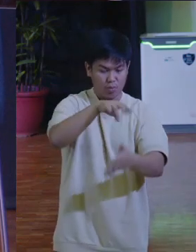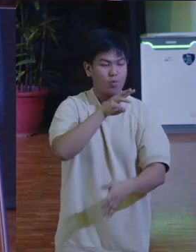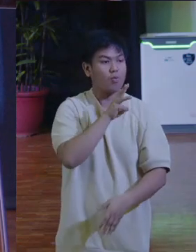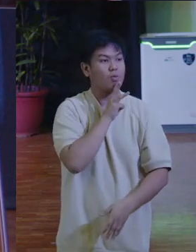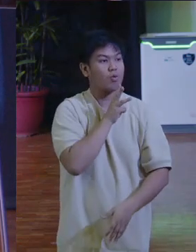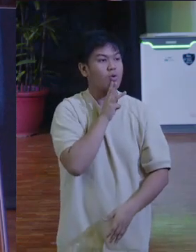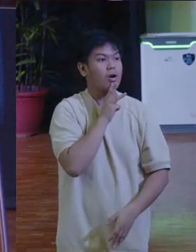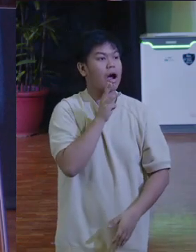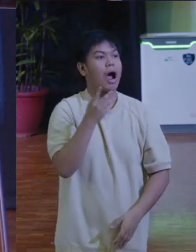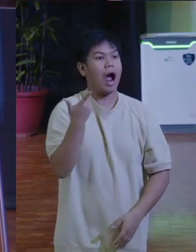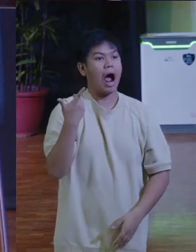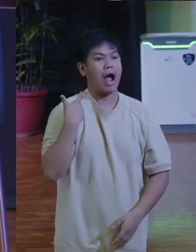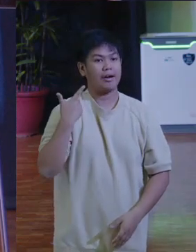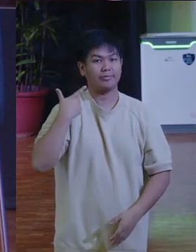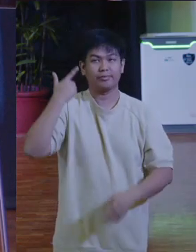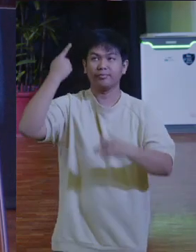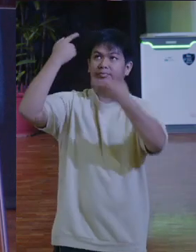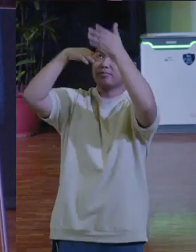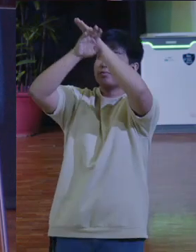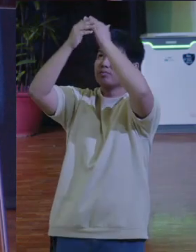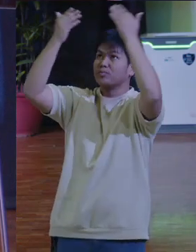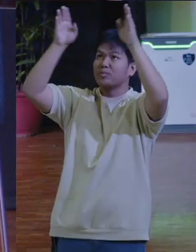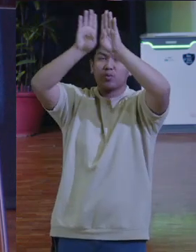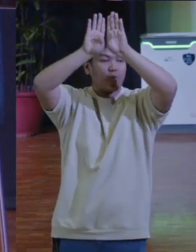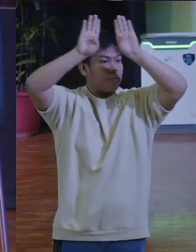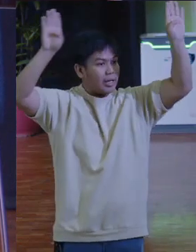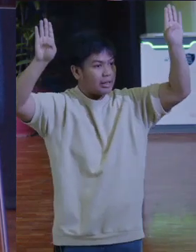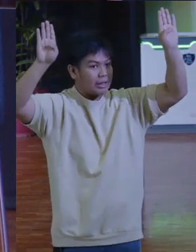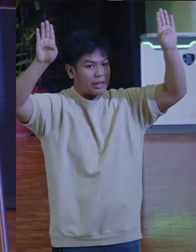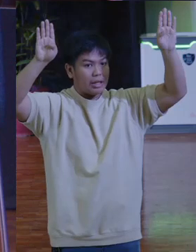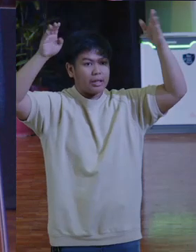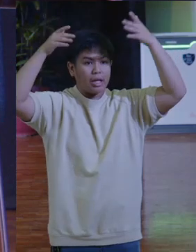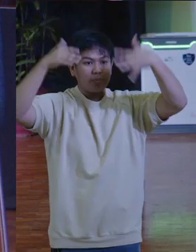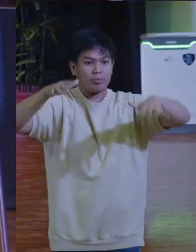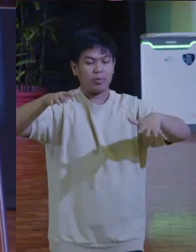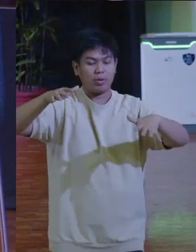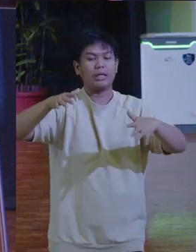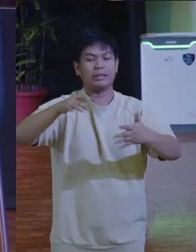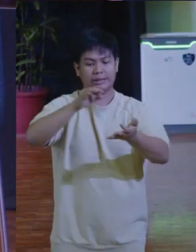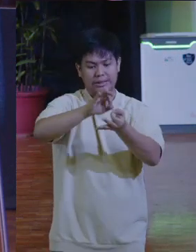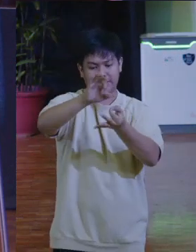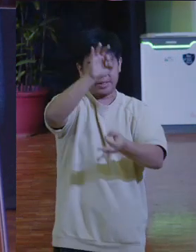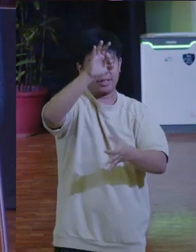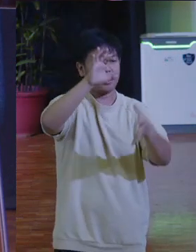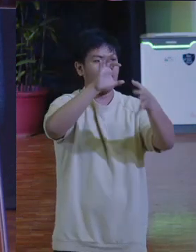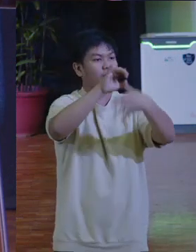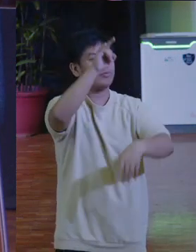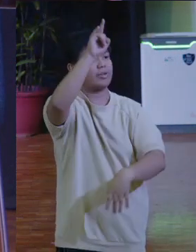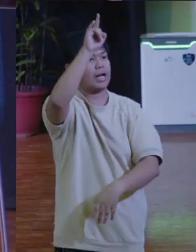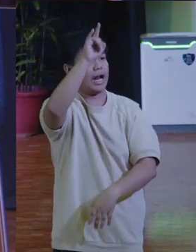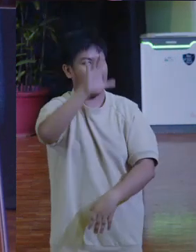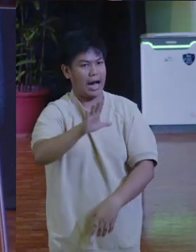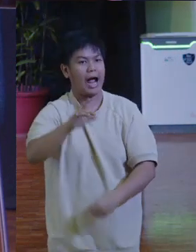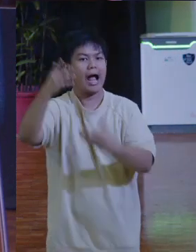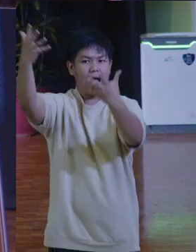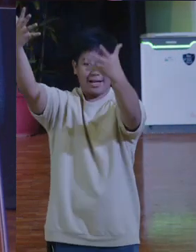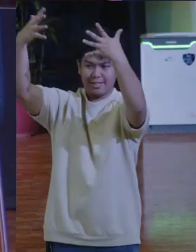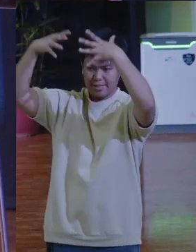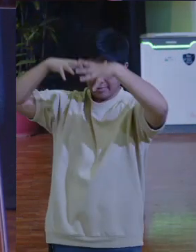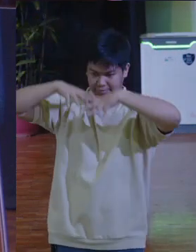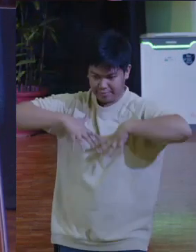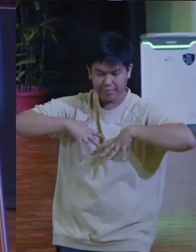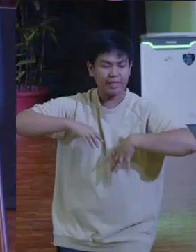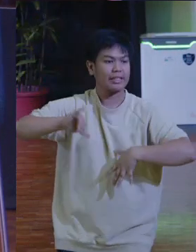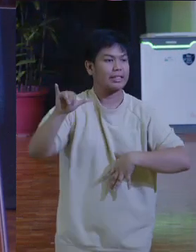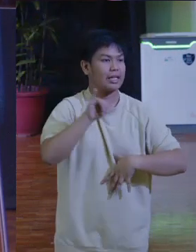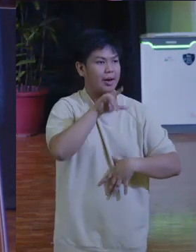and behold, the heavens were opened to him, and he saw the Spirit of God descending like a